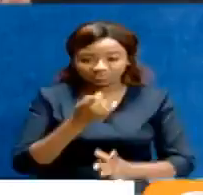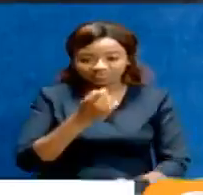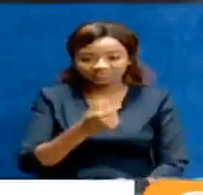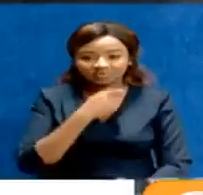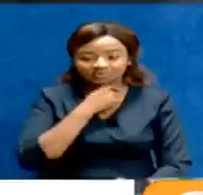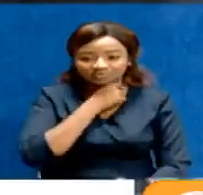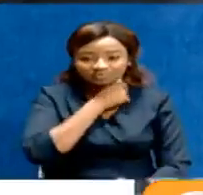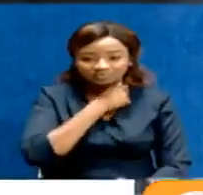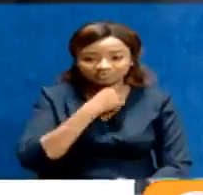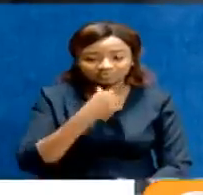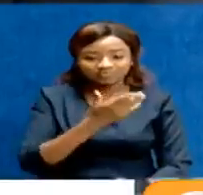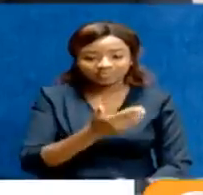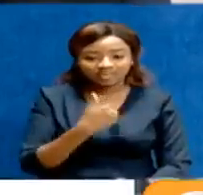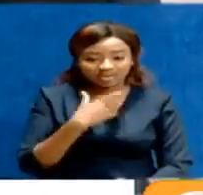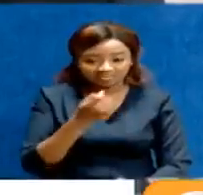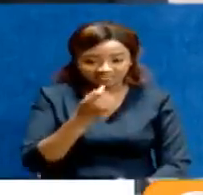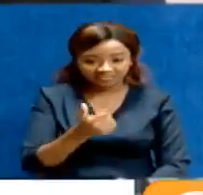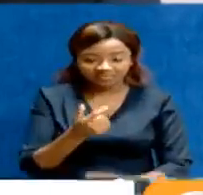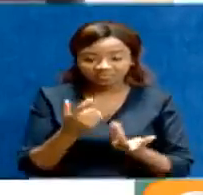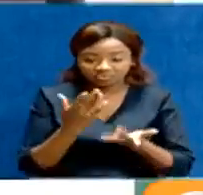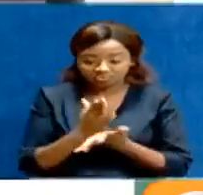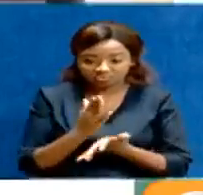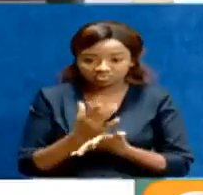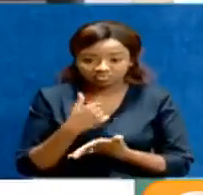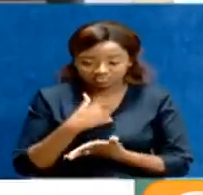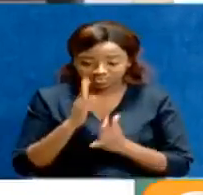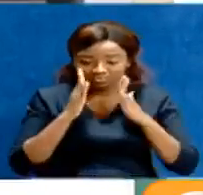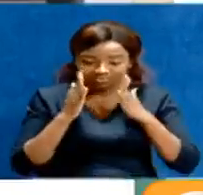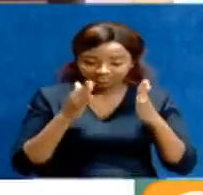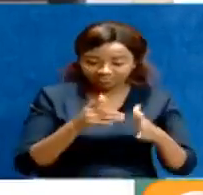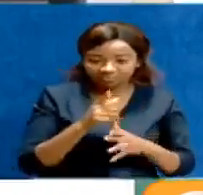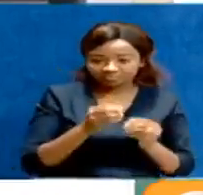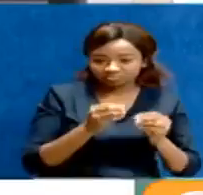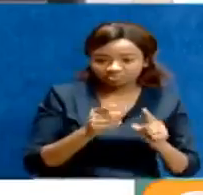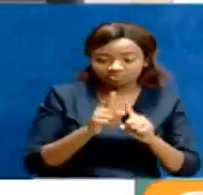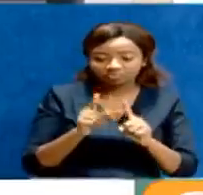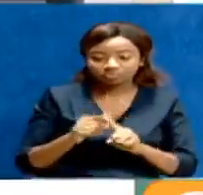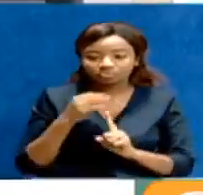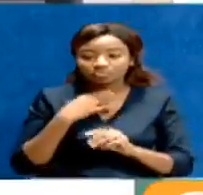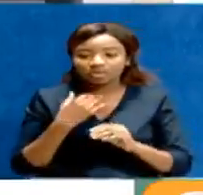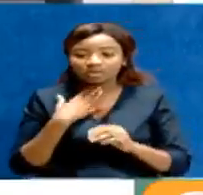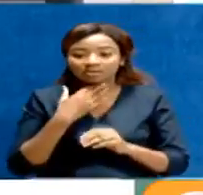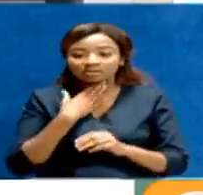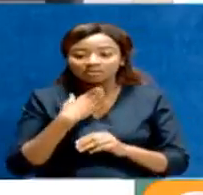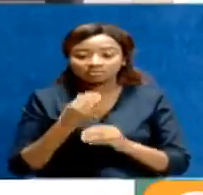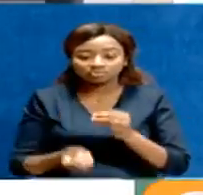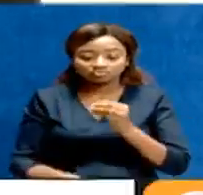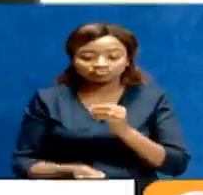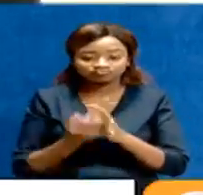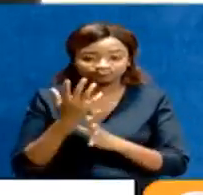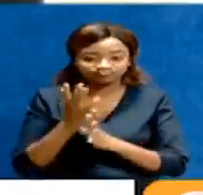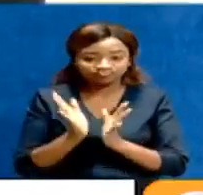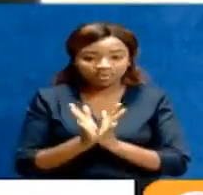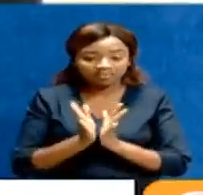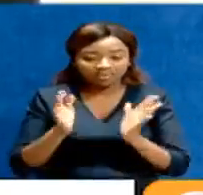be a concern of any chief justice. It will be my concern. Huku swala la kubuniwa kwa ofisi ya malalamishi ya umma kupitia BBI